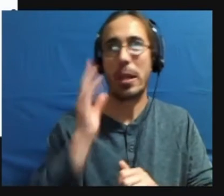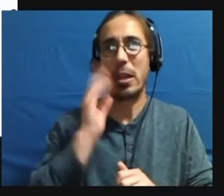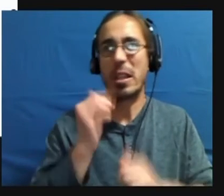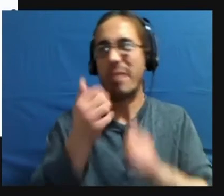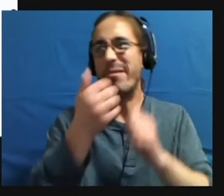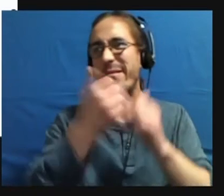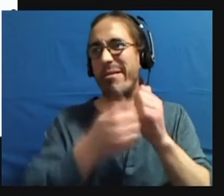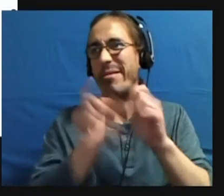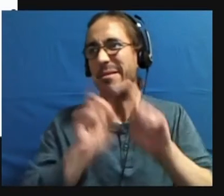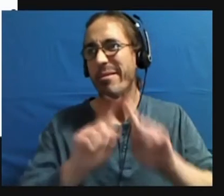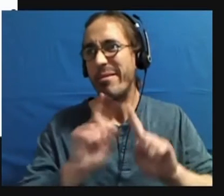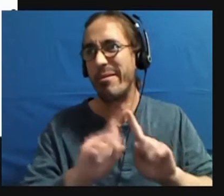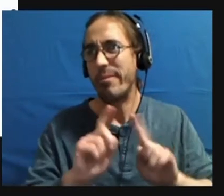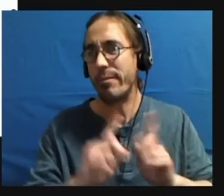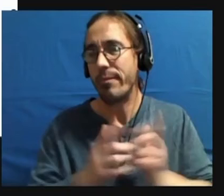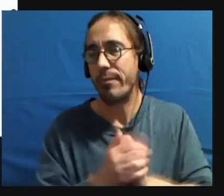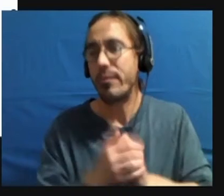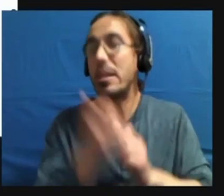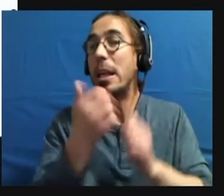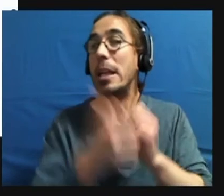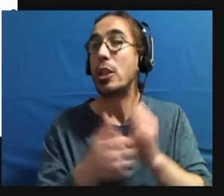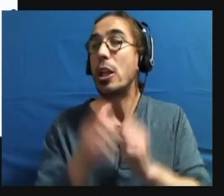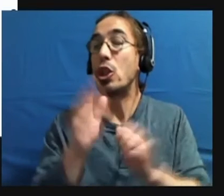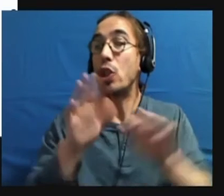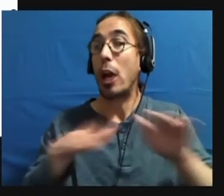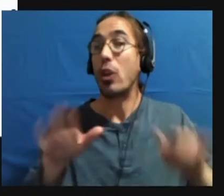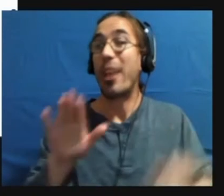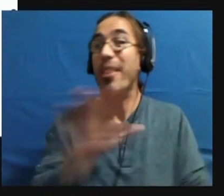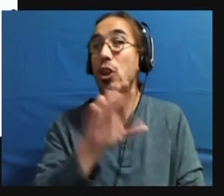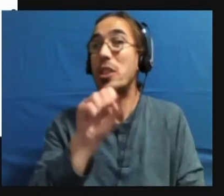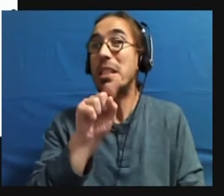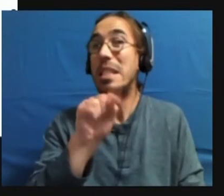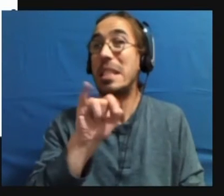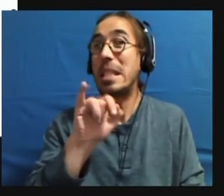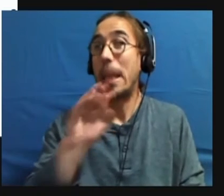each child's stims are different. And so I